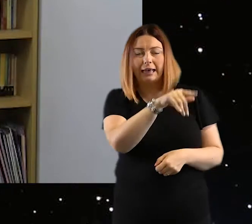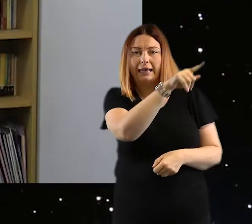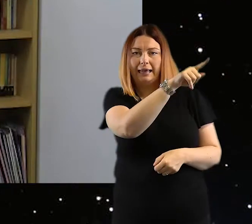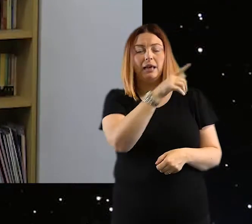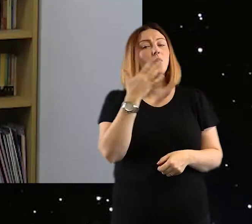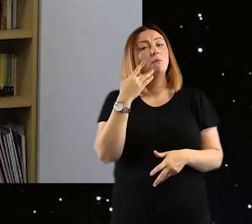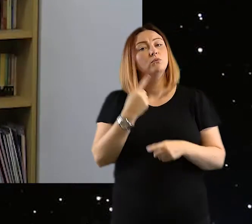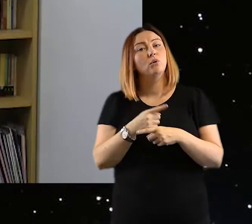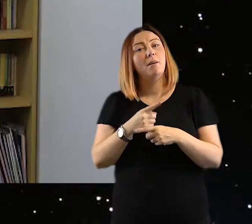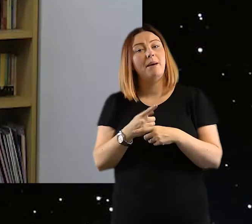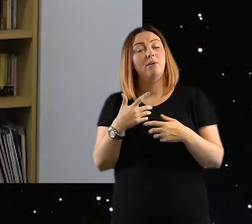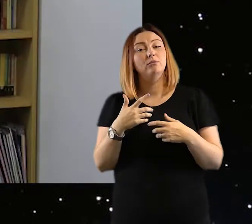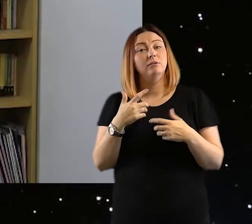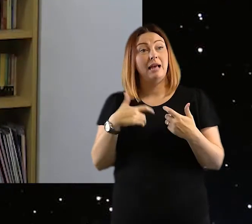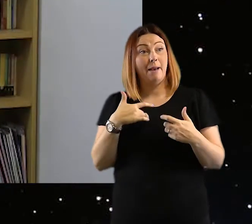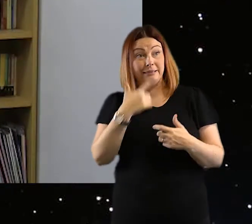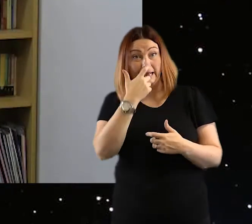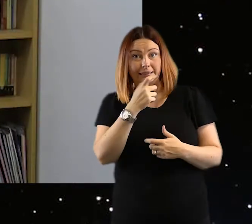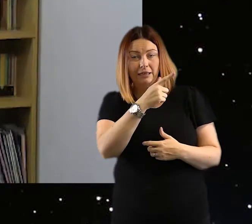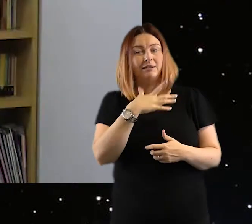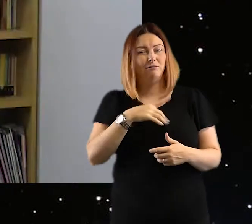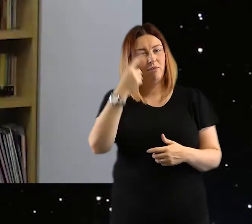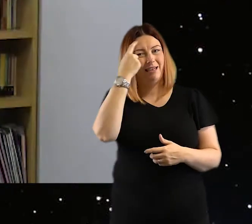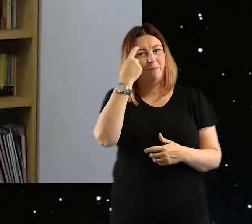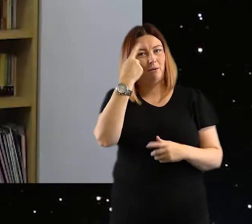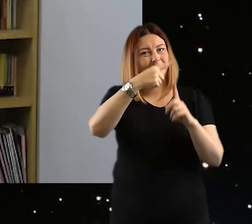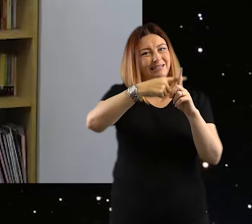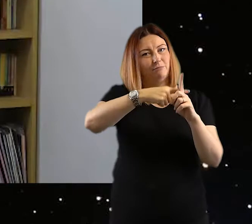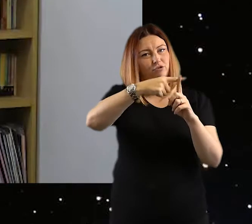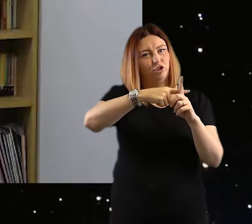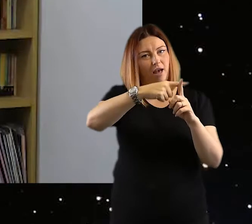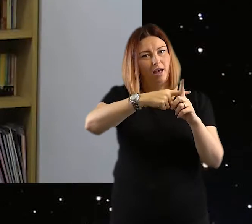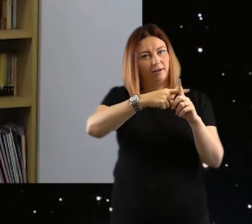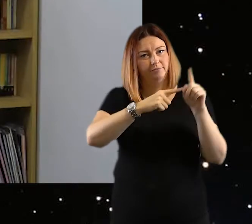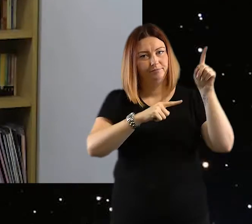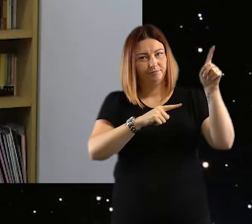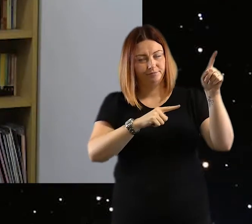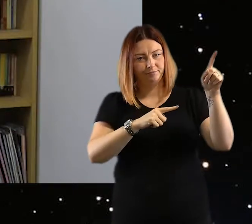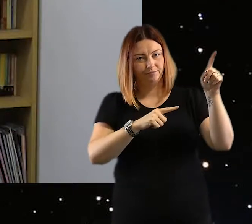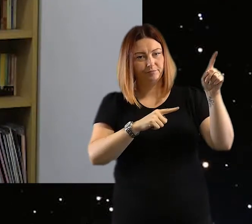So the key thing is, when we talk about habitability, we're always talking about temperature.